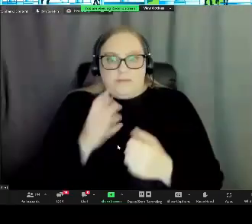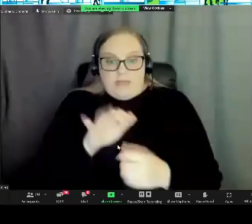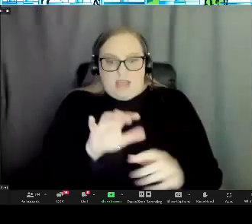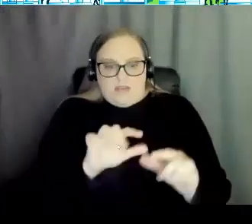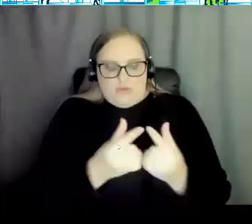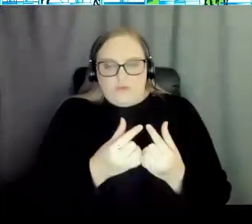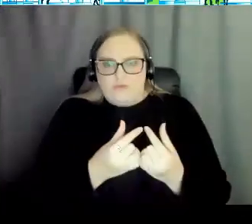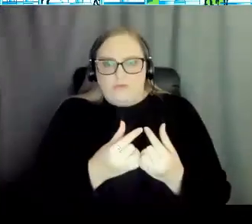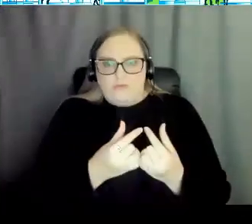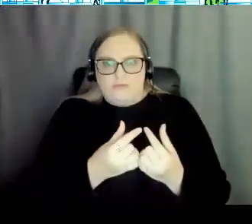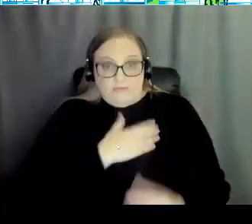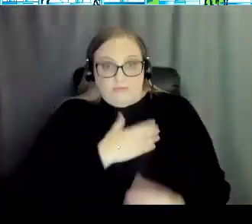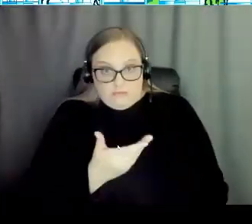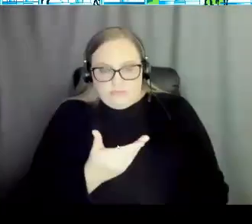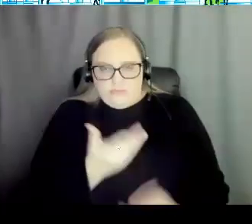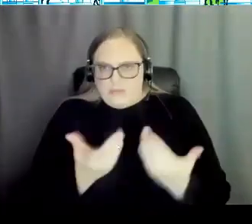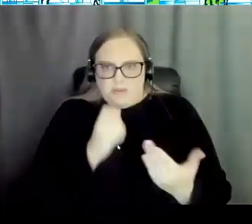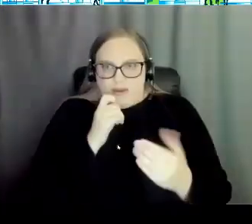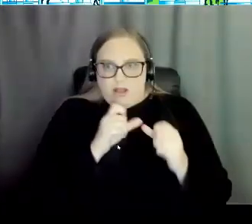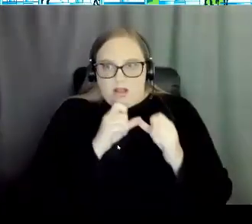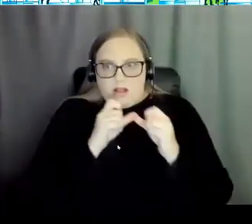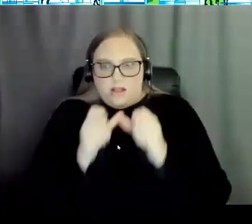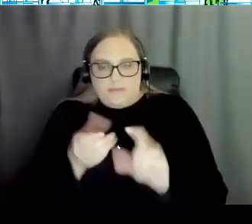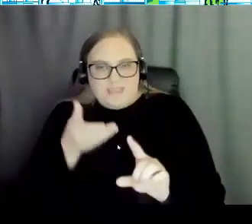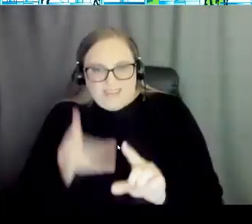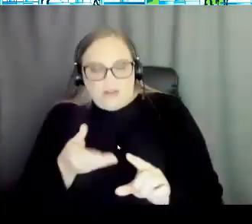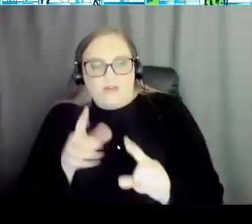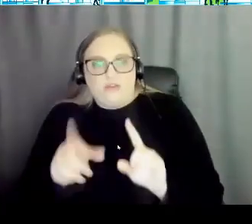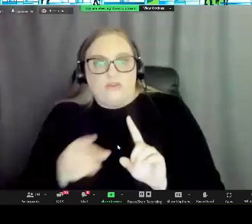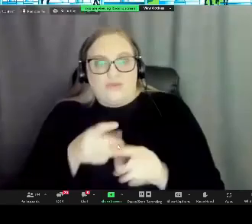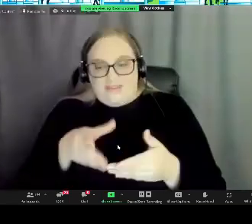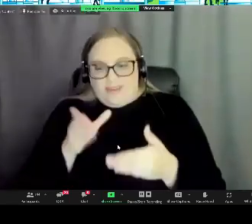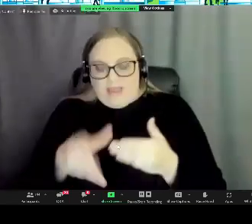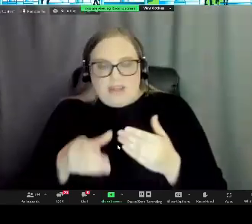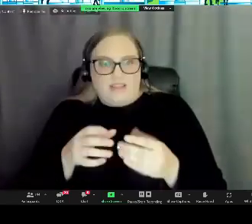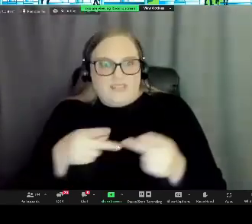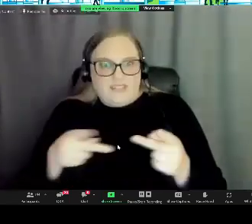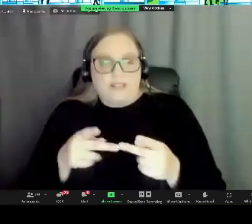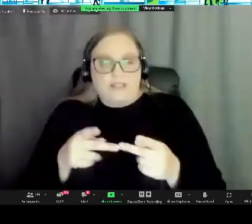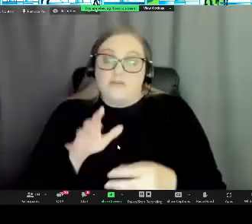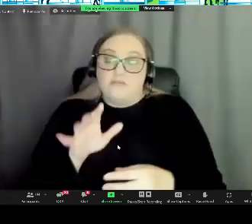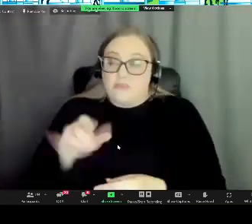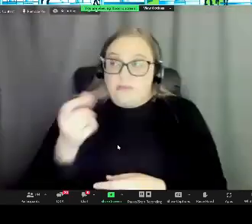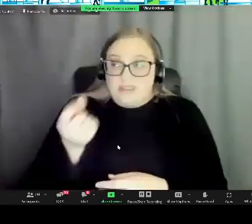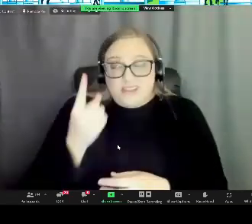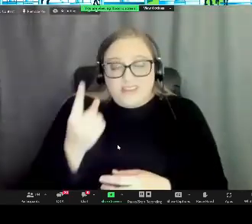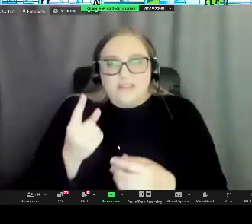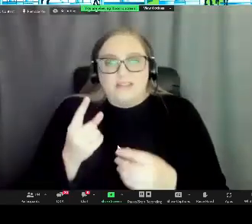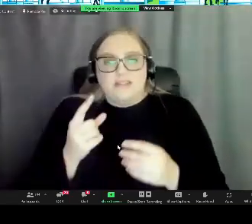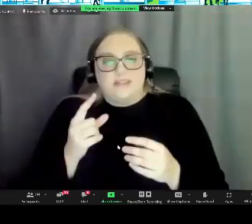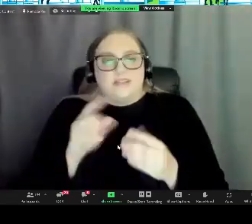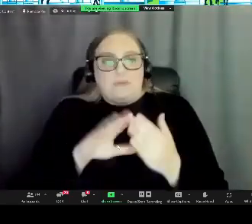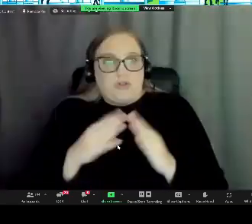for the duration of the facility. And as a cultural anthropologist, I mean, this makes a lot of sense. Communities are fluid. The political leadership in